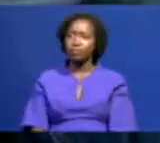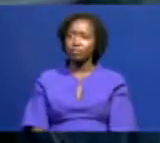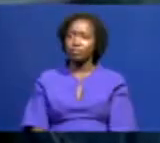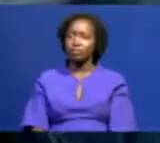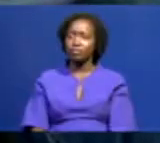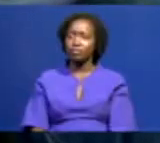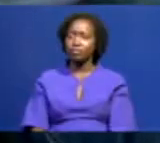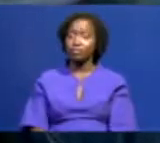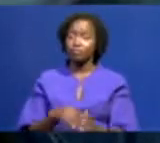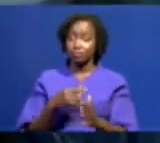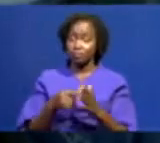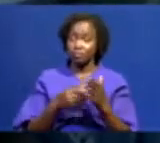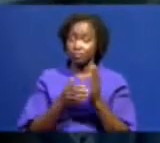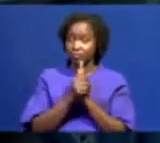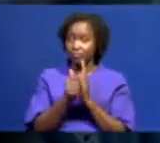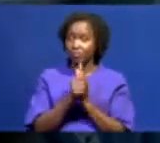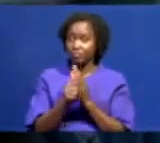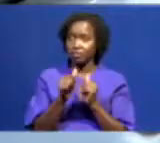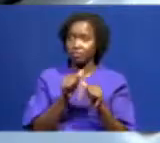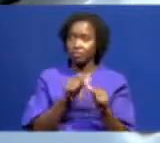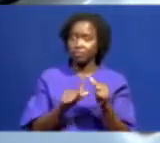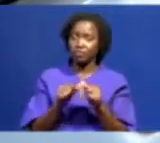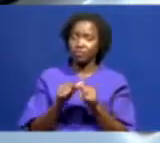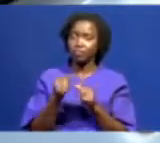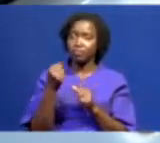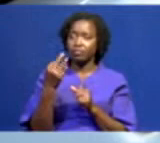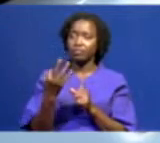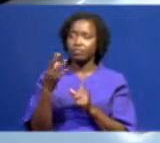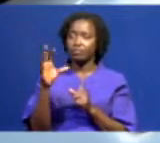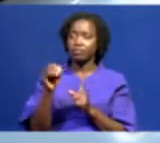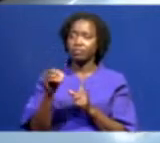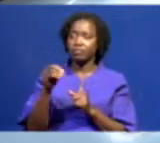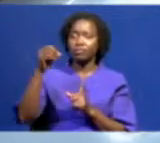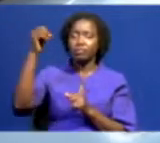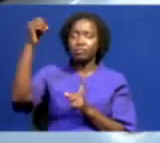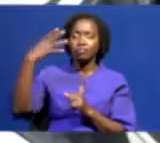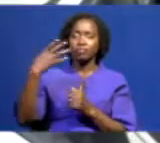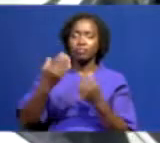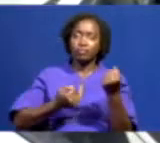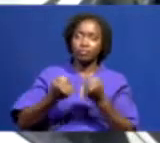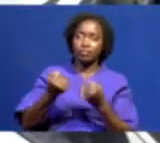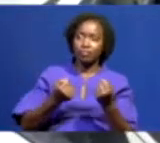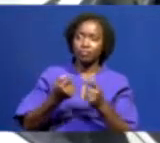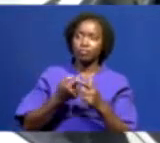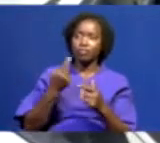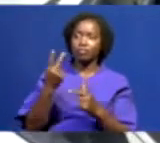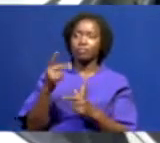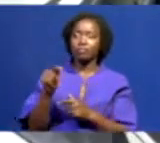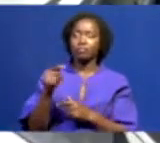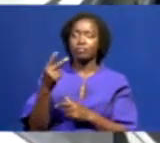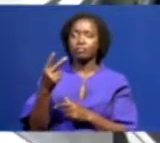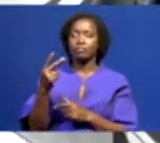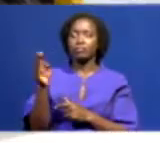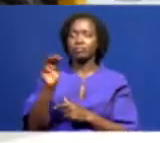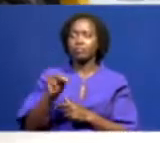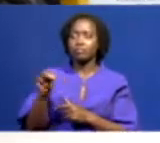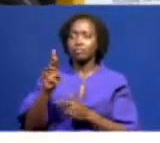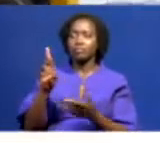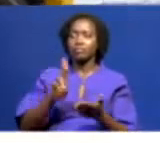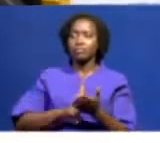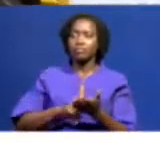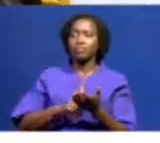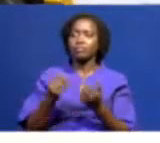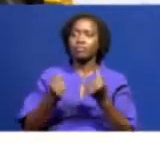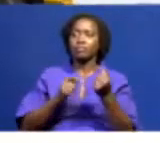According to industry experts, there are about 350 electric vehicles out of 2.2 million registered vehicles in